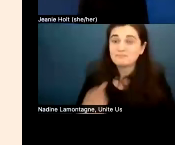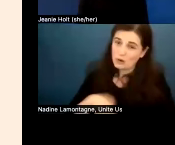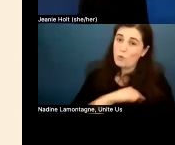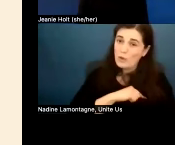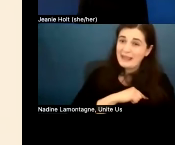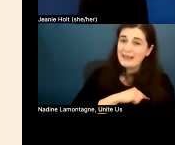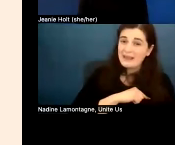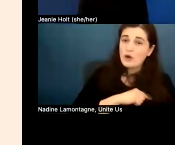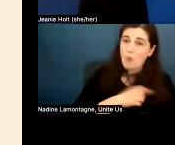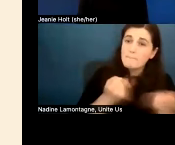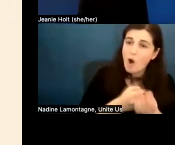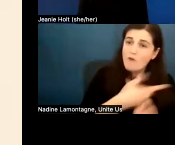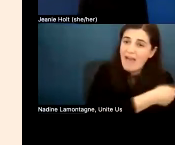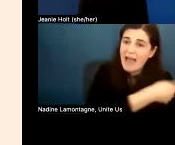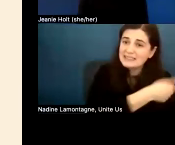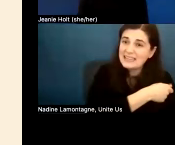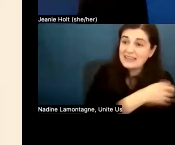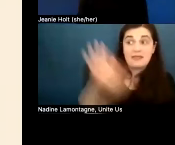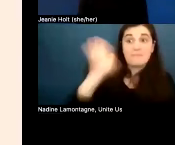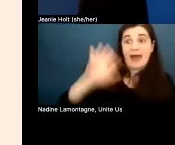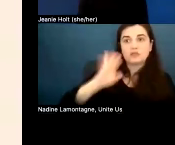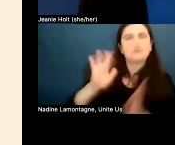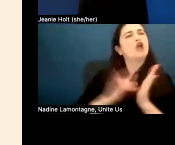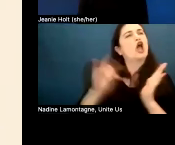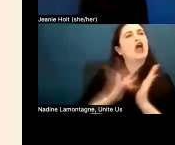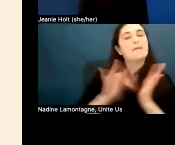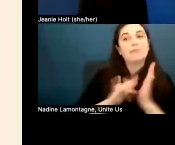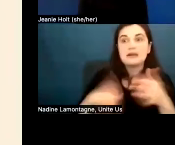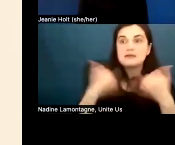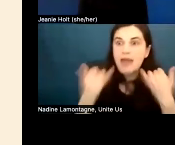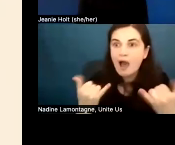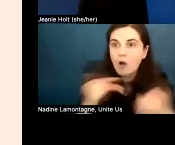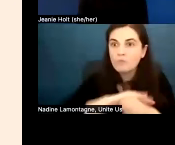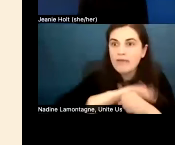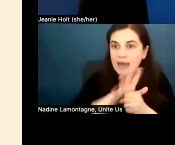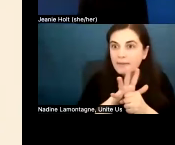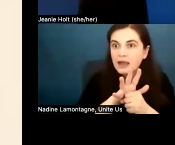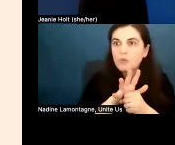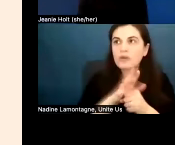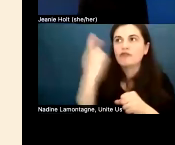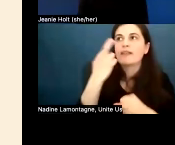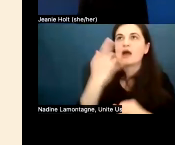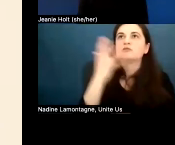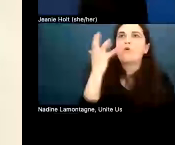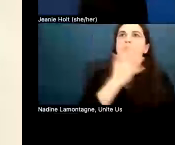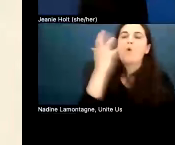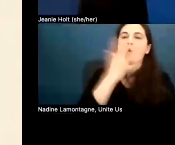vaccines for granted. And the pandemic has really helped people to understand how vital they are to our health.